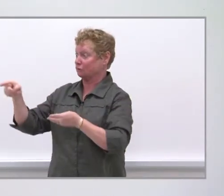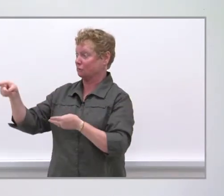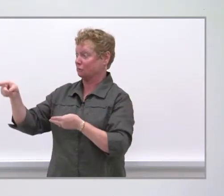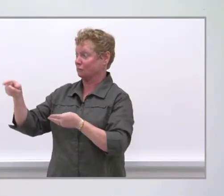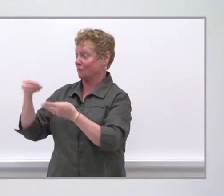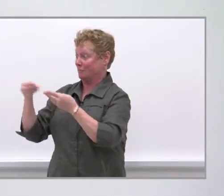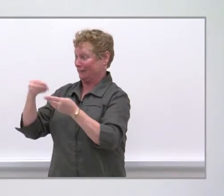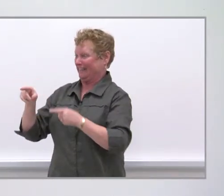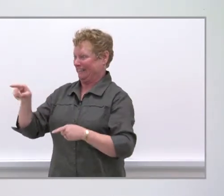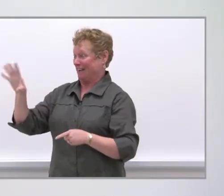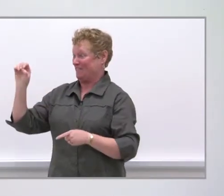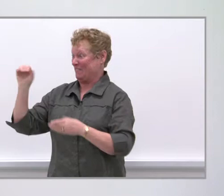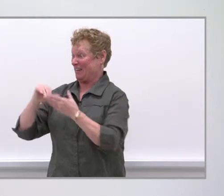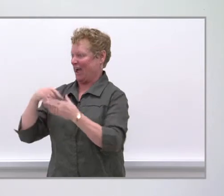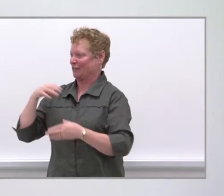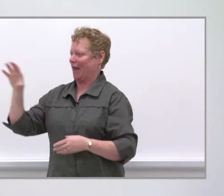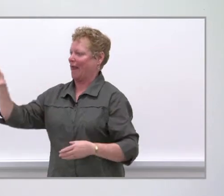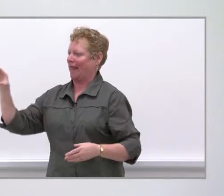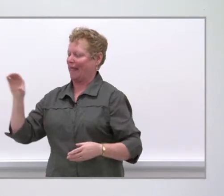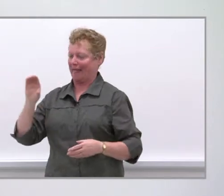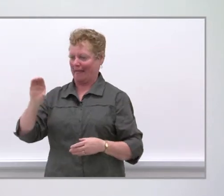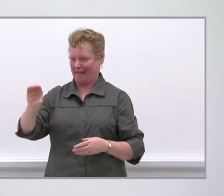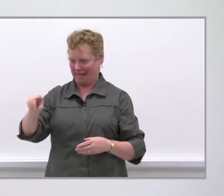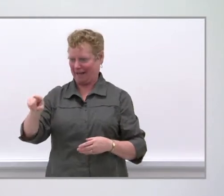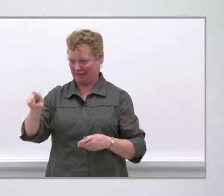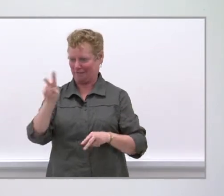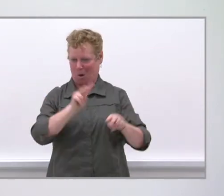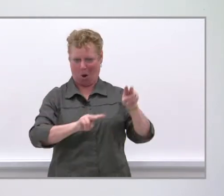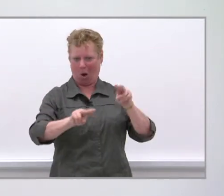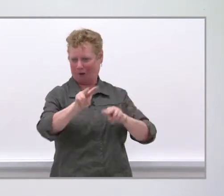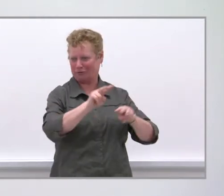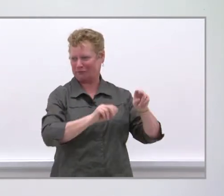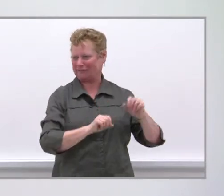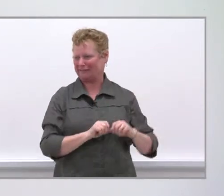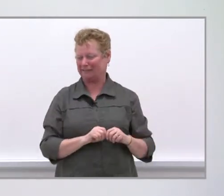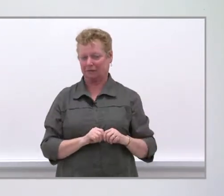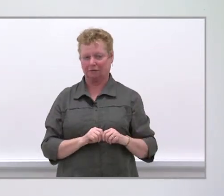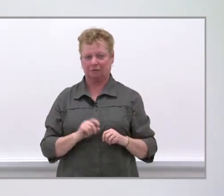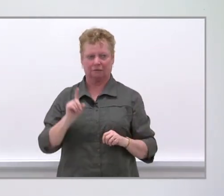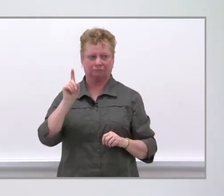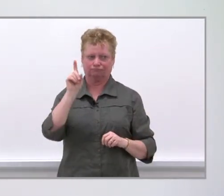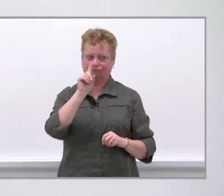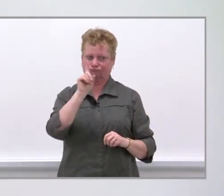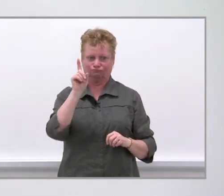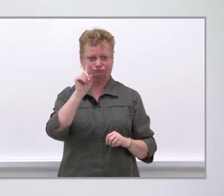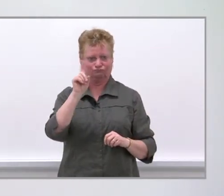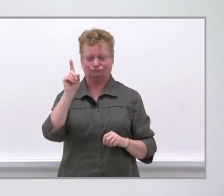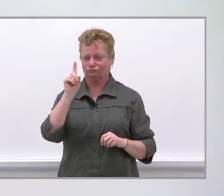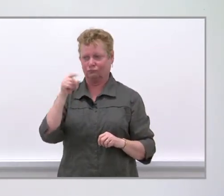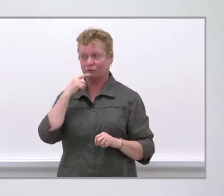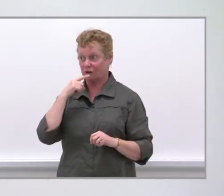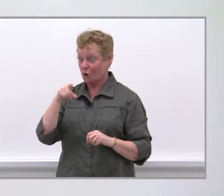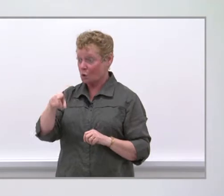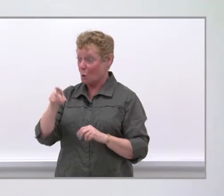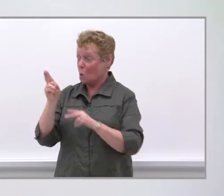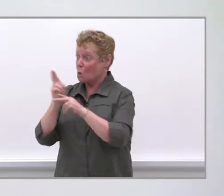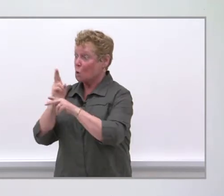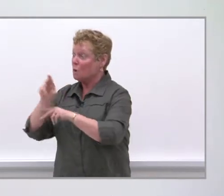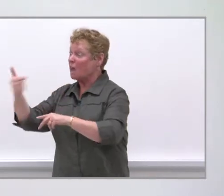it over into this budget to monitor the legislation. They're saying you have to find new